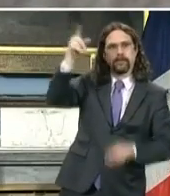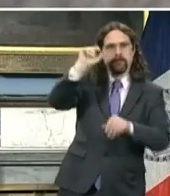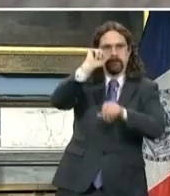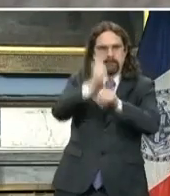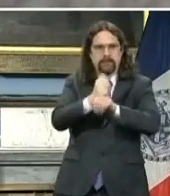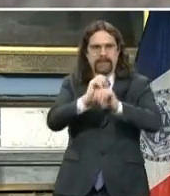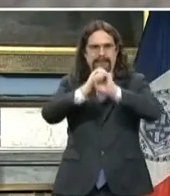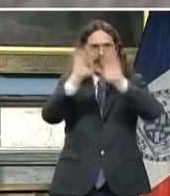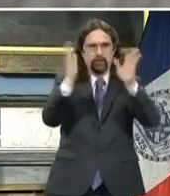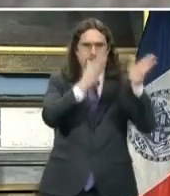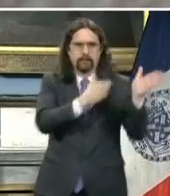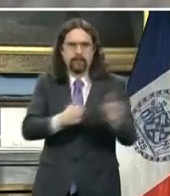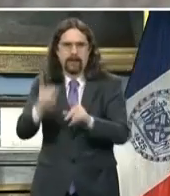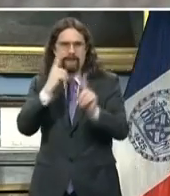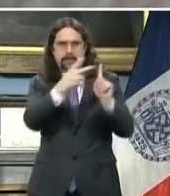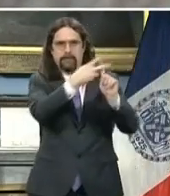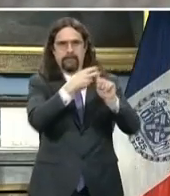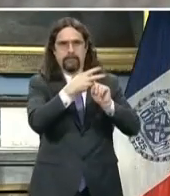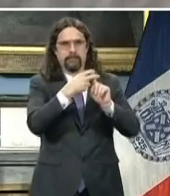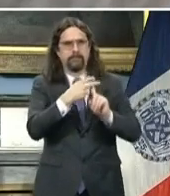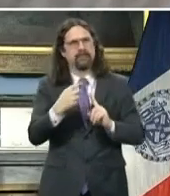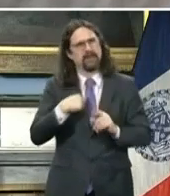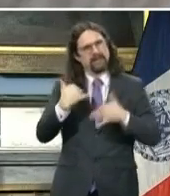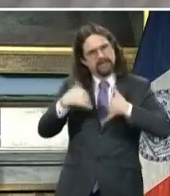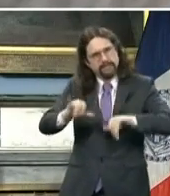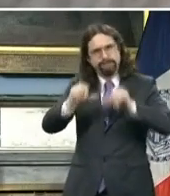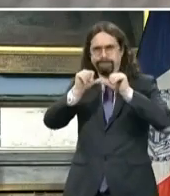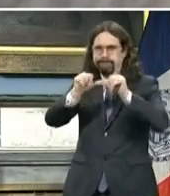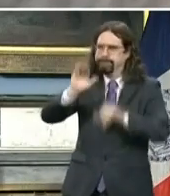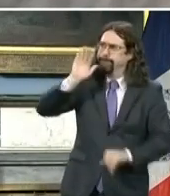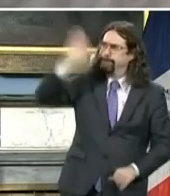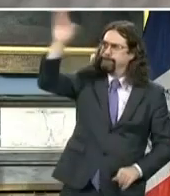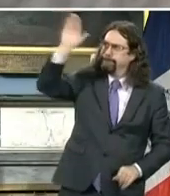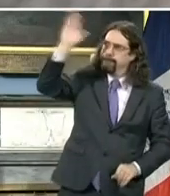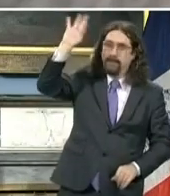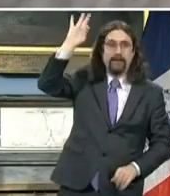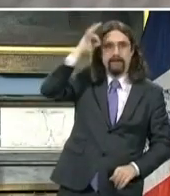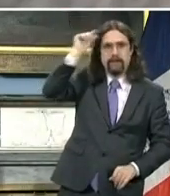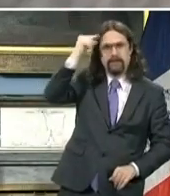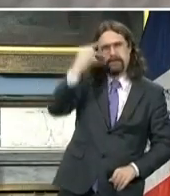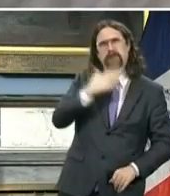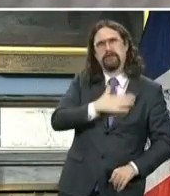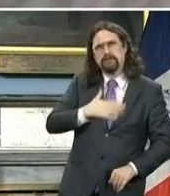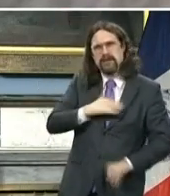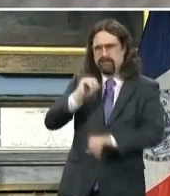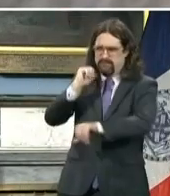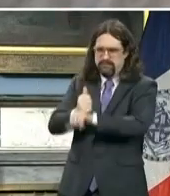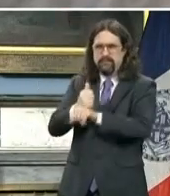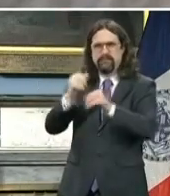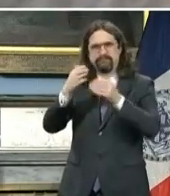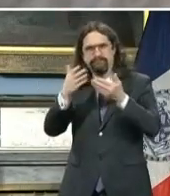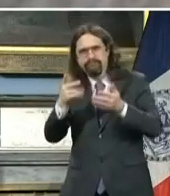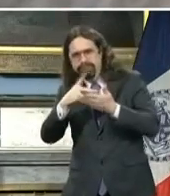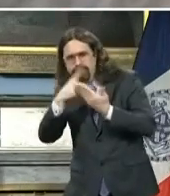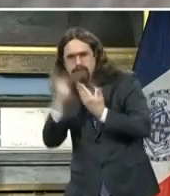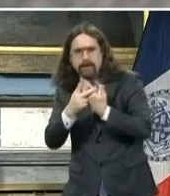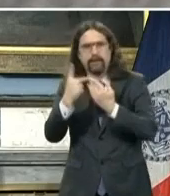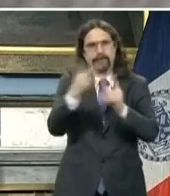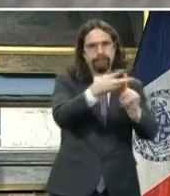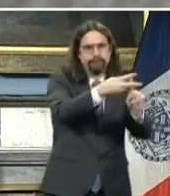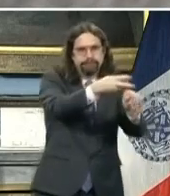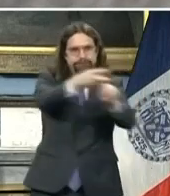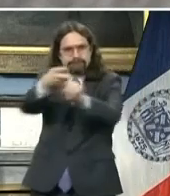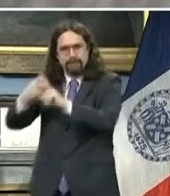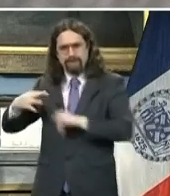want to finish before a few words in Spanish, and then we'll hear from our colleagues here at the Brooklyn Navy Yard who have done this amazing